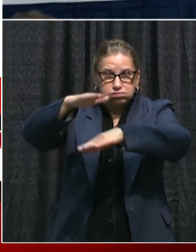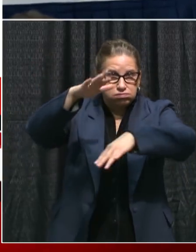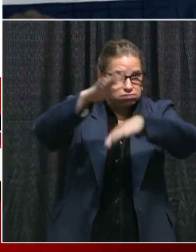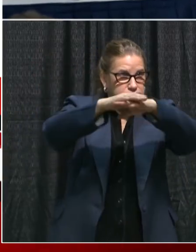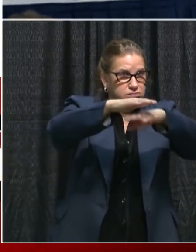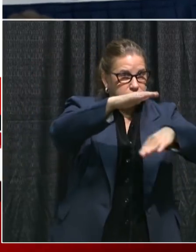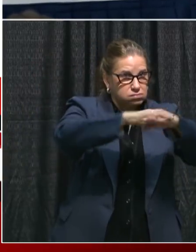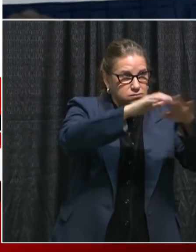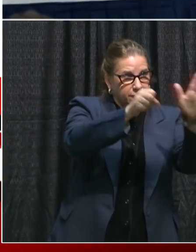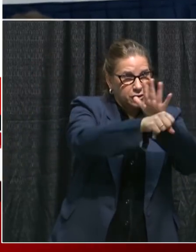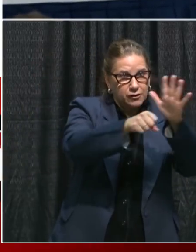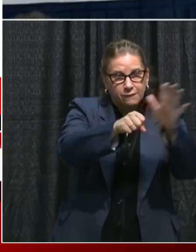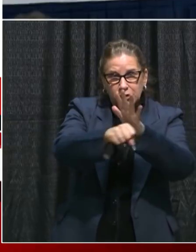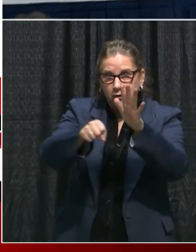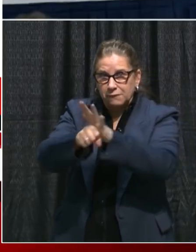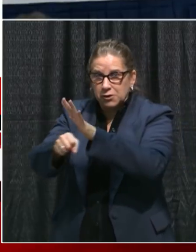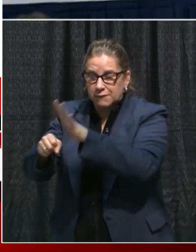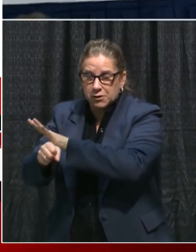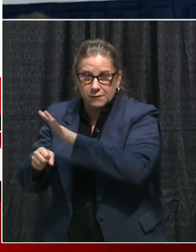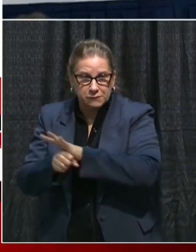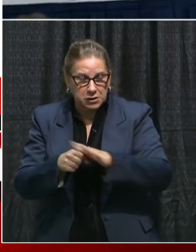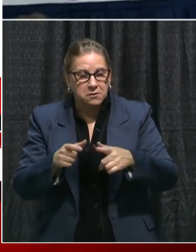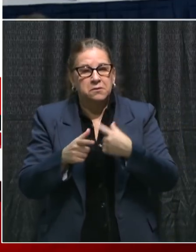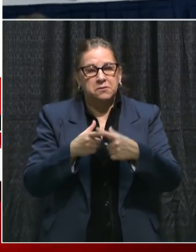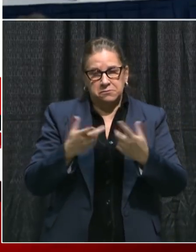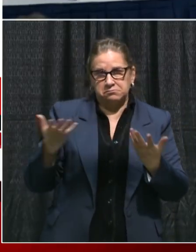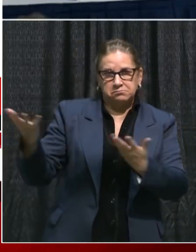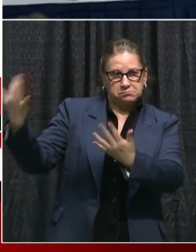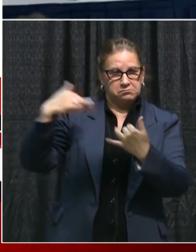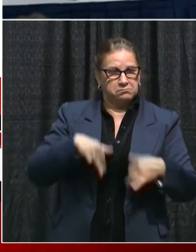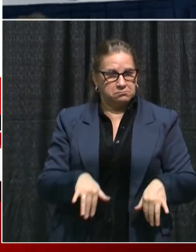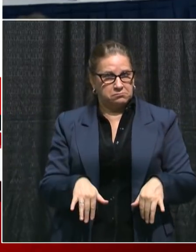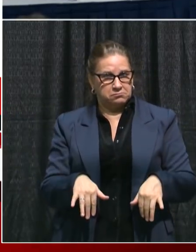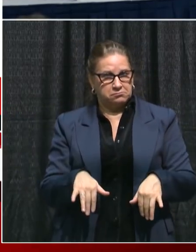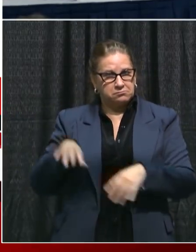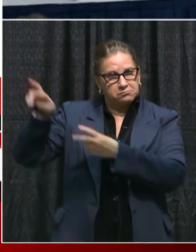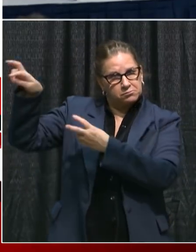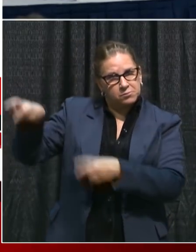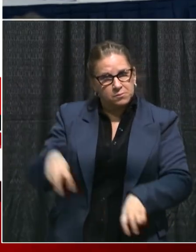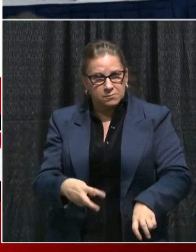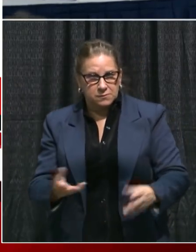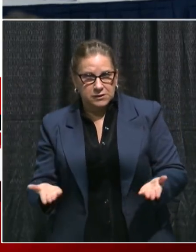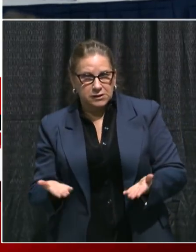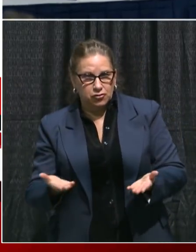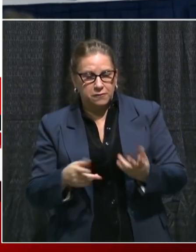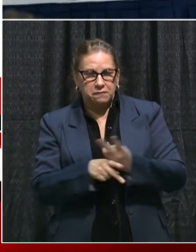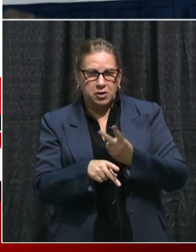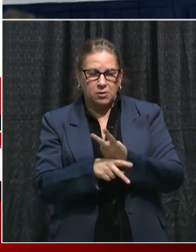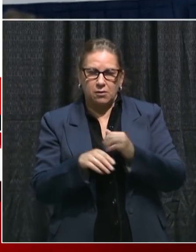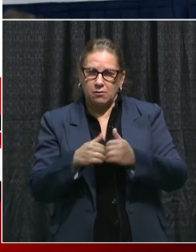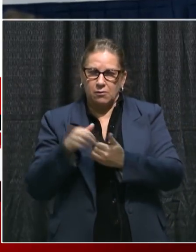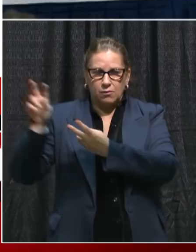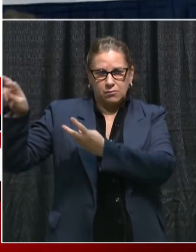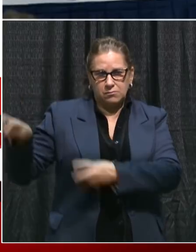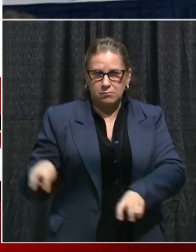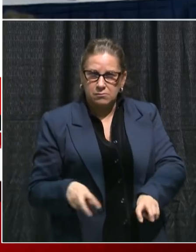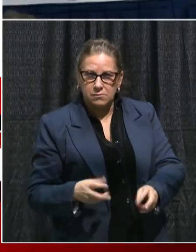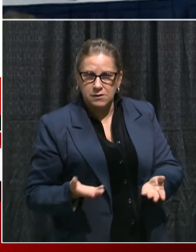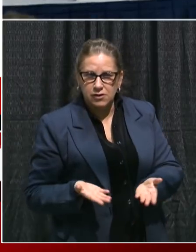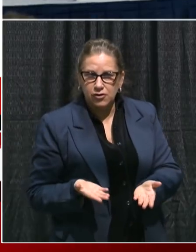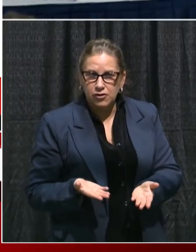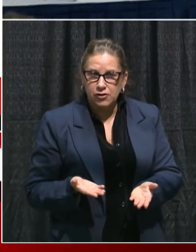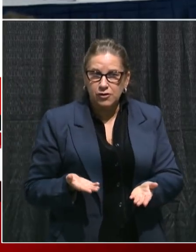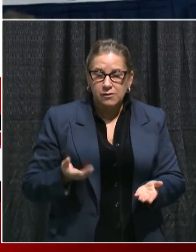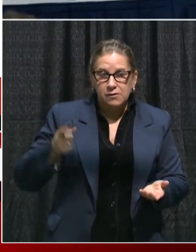would look at how we bring patients into here. And that process will go from the individual hospitals first to